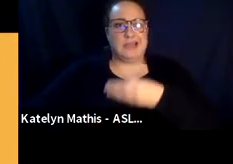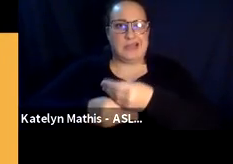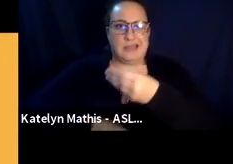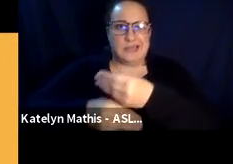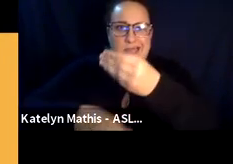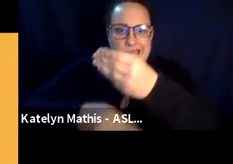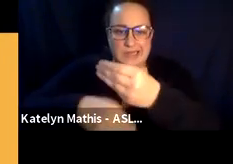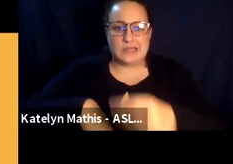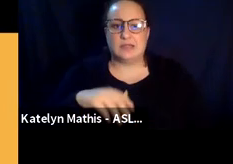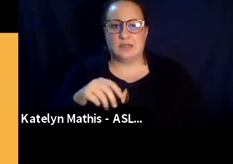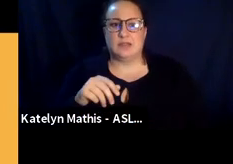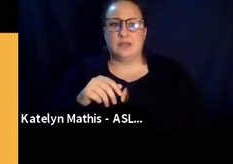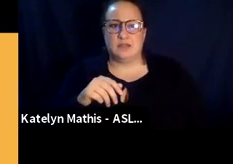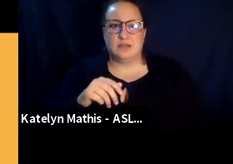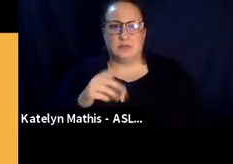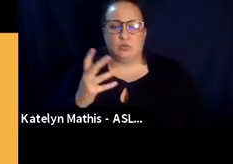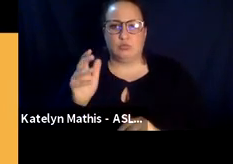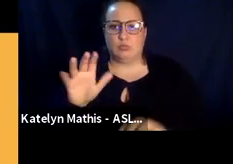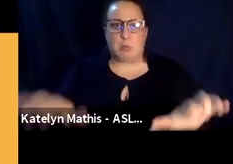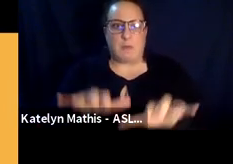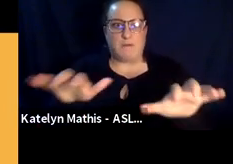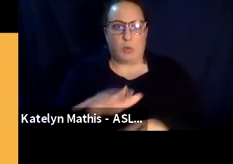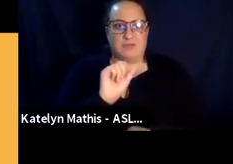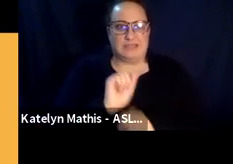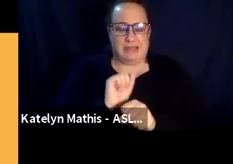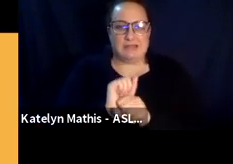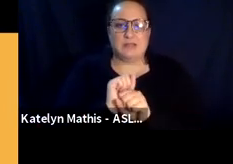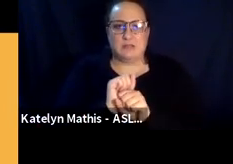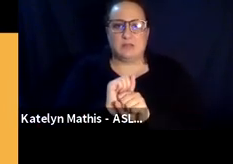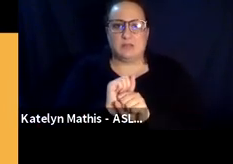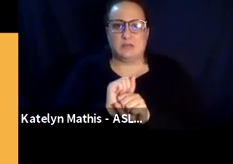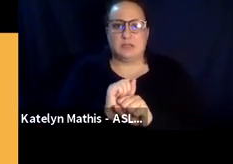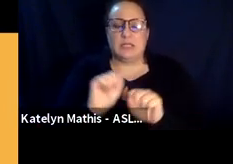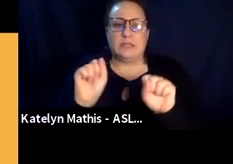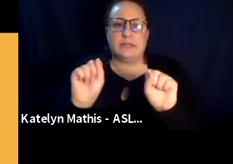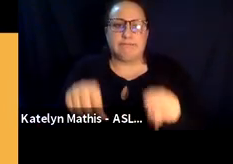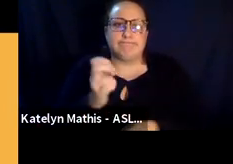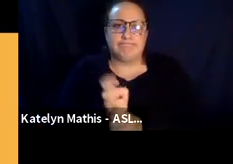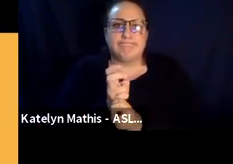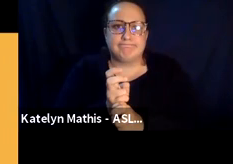to kind of perform these tasks, it can be really difficult.